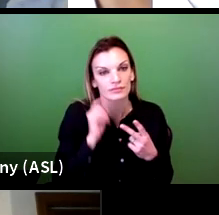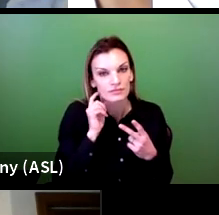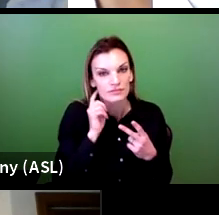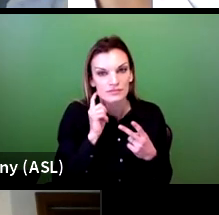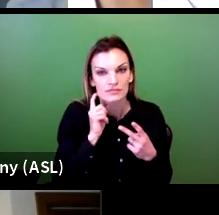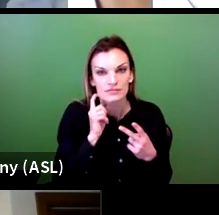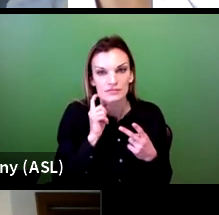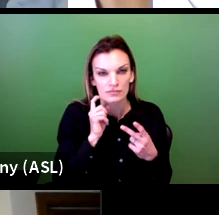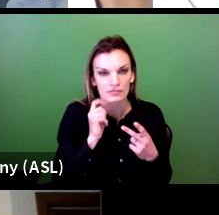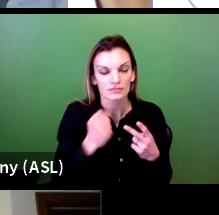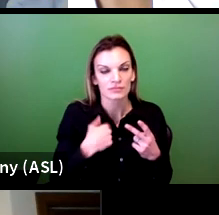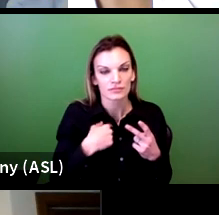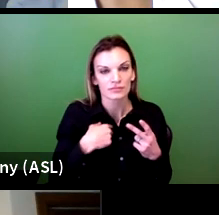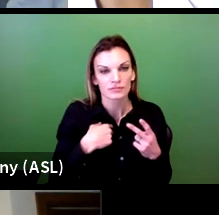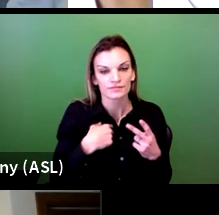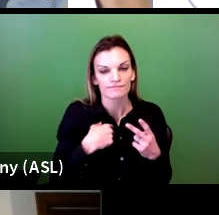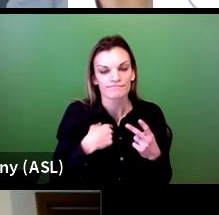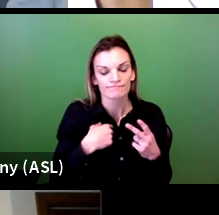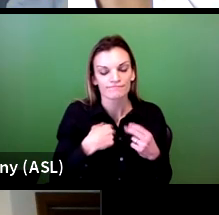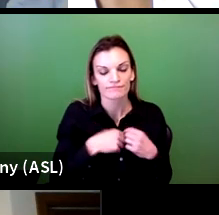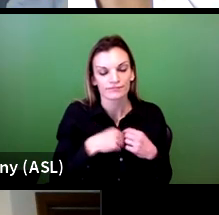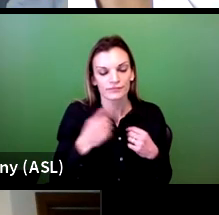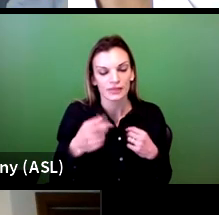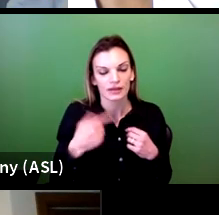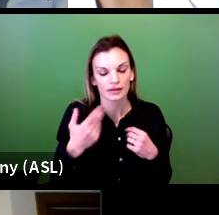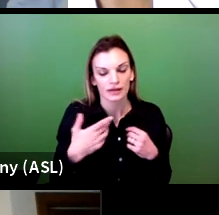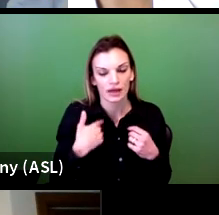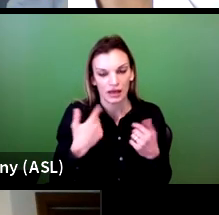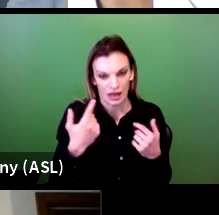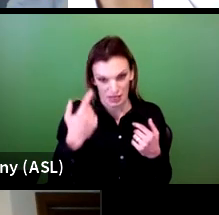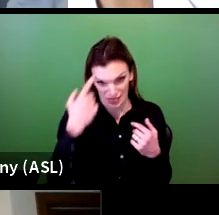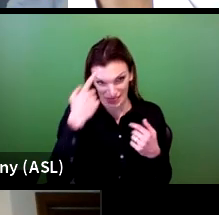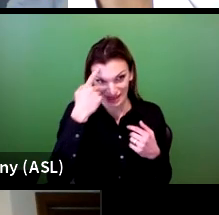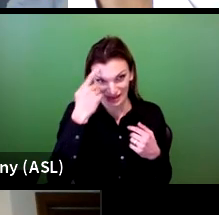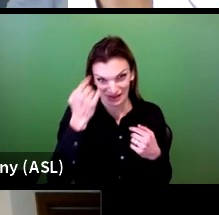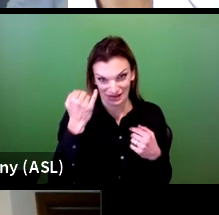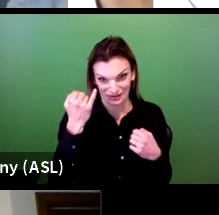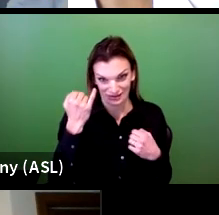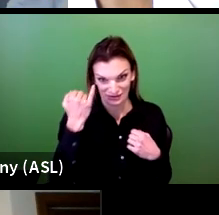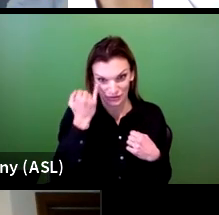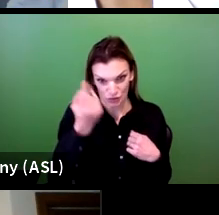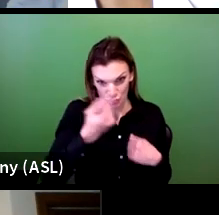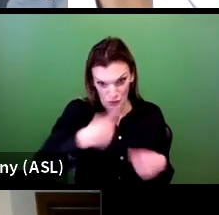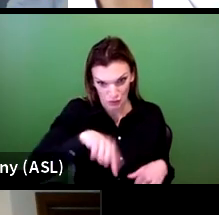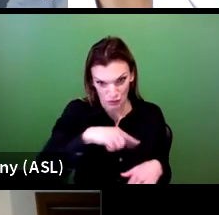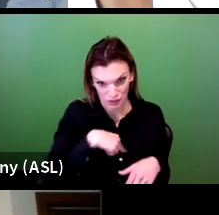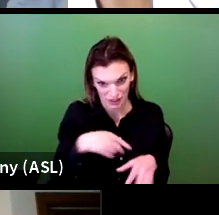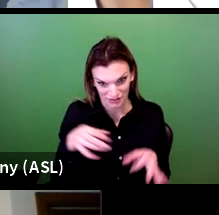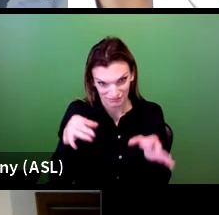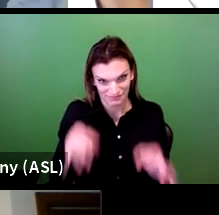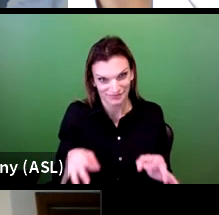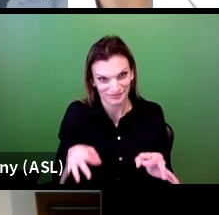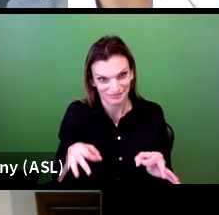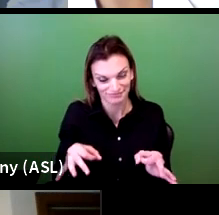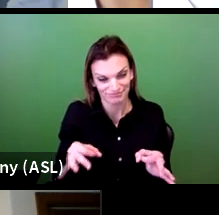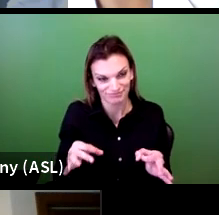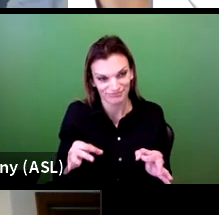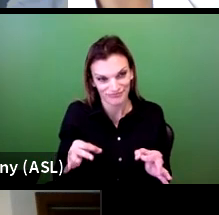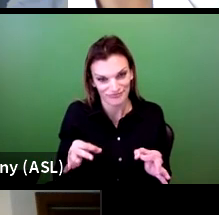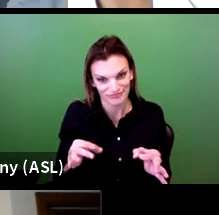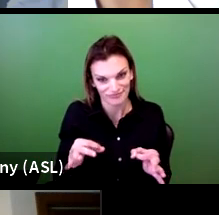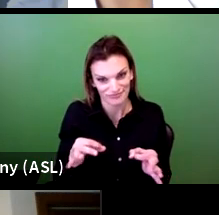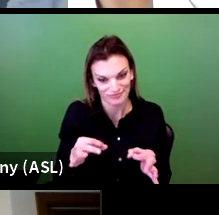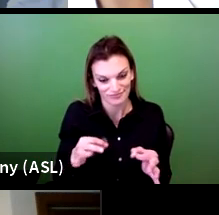I also believe that I think if we as a commission agreed on, let's say, established